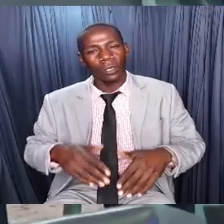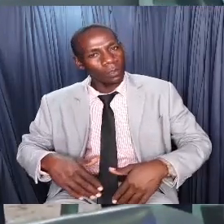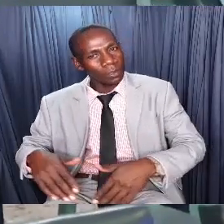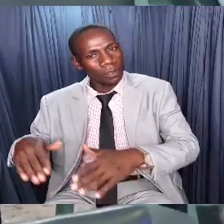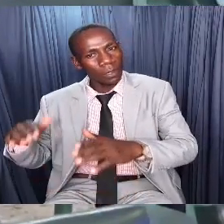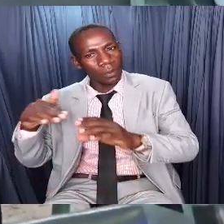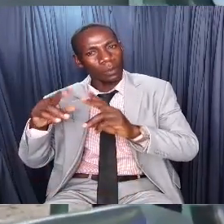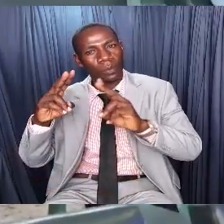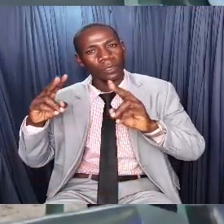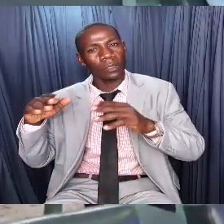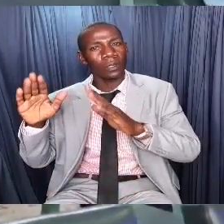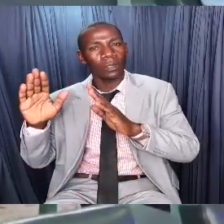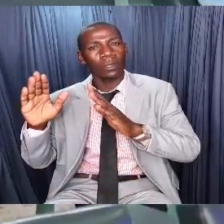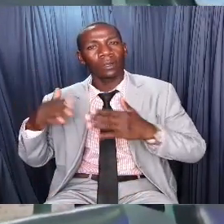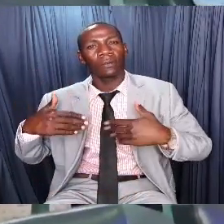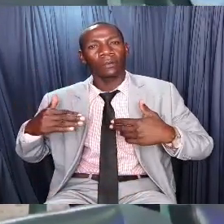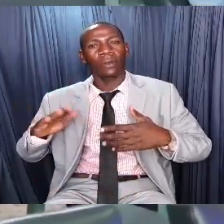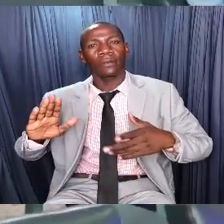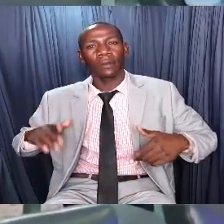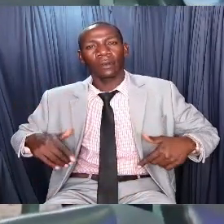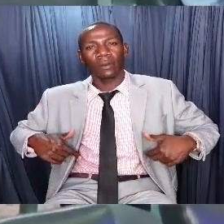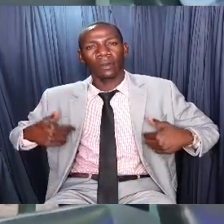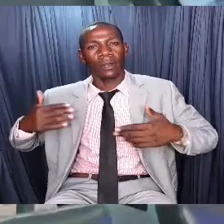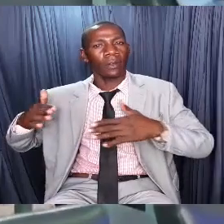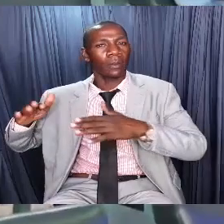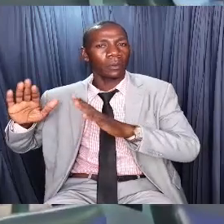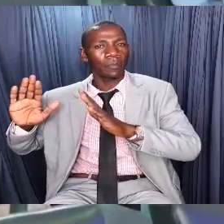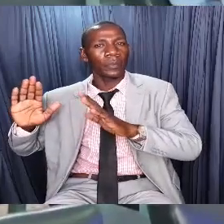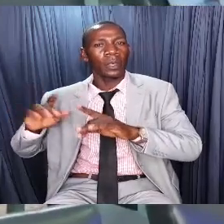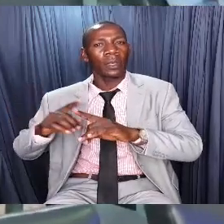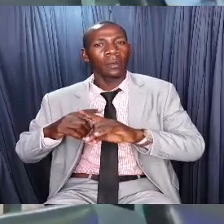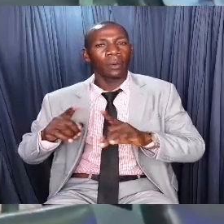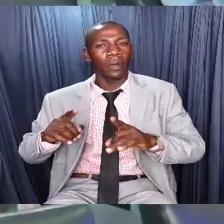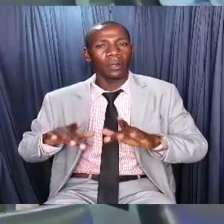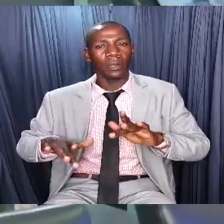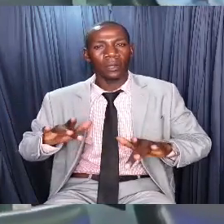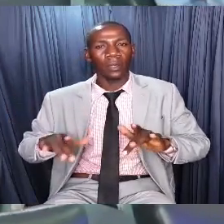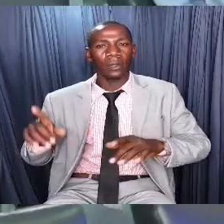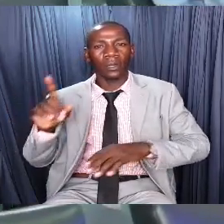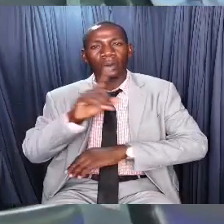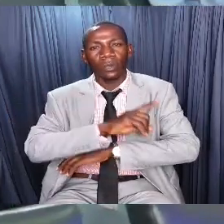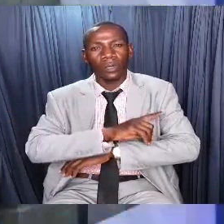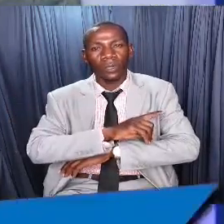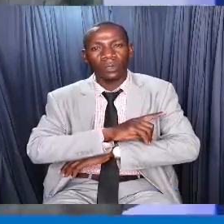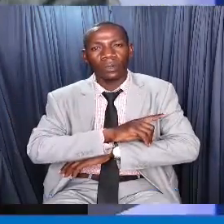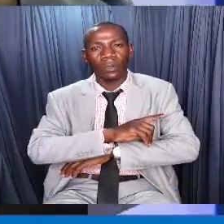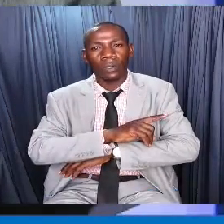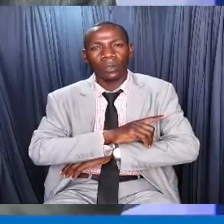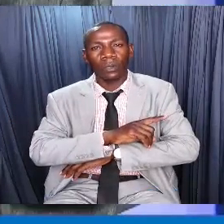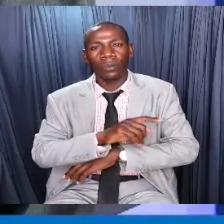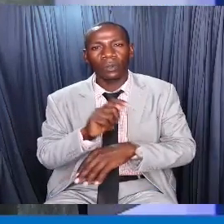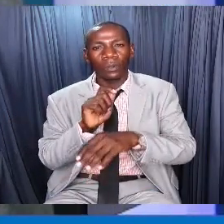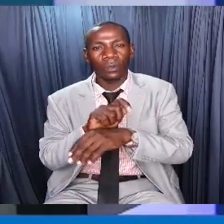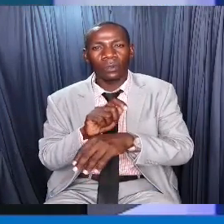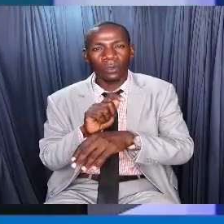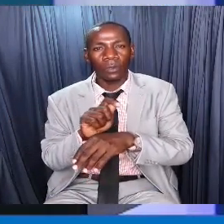na amani. He left them to go with peace. Wakafurahia uzima. And be glad for the healing. Lakini je siku ya hukumu. But now the day of judgment. Si utakuwa ushahidi wao